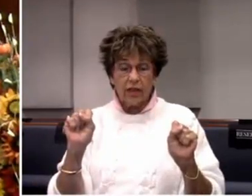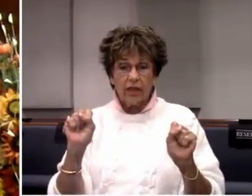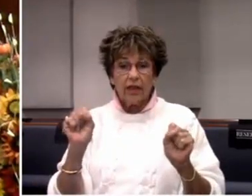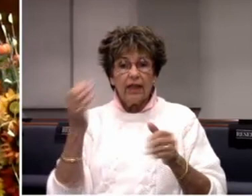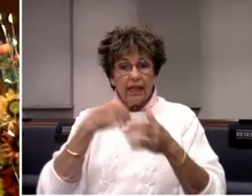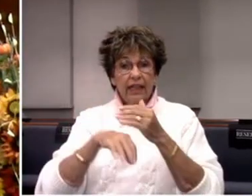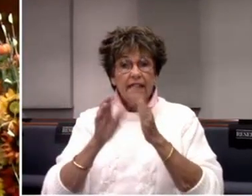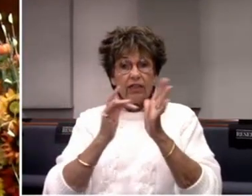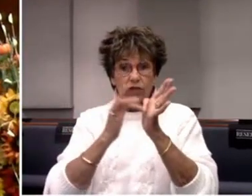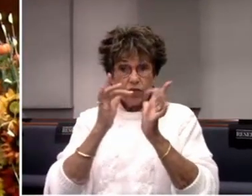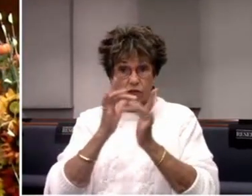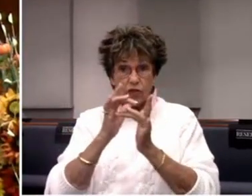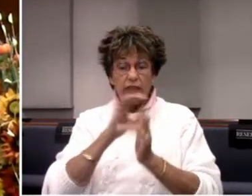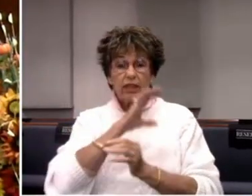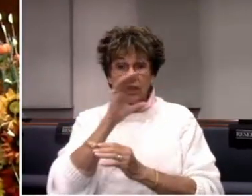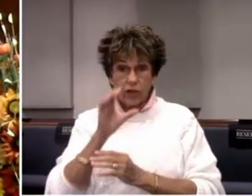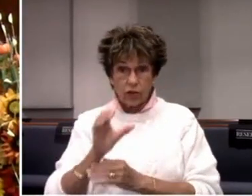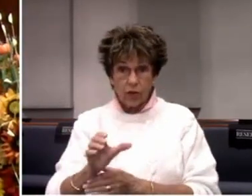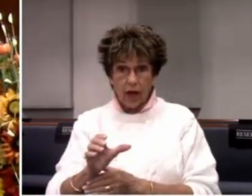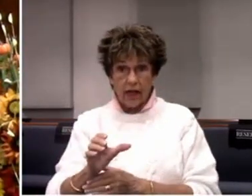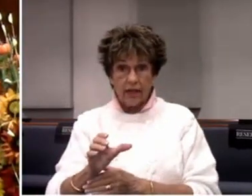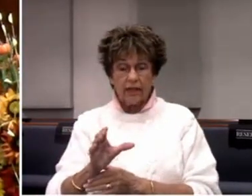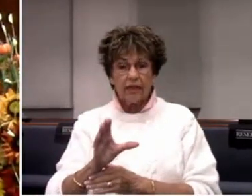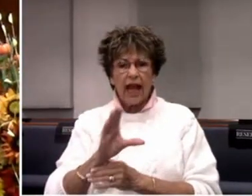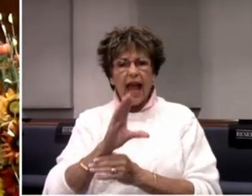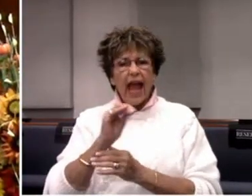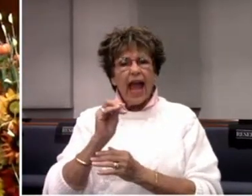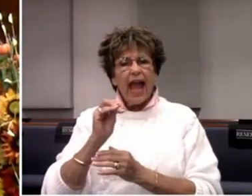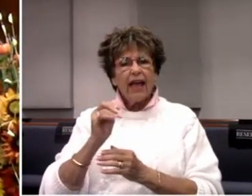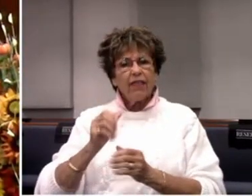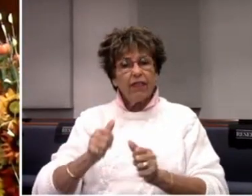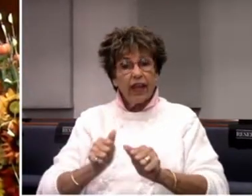Lord Jesus. And the Apostle Paul